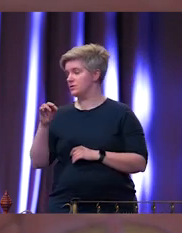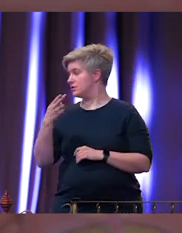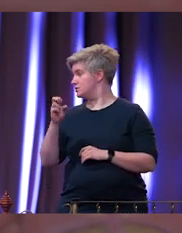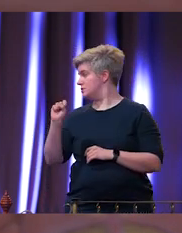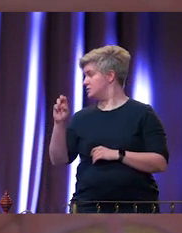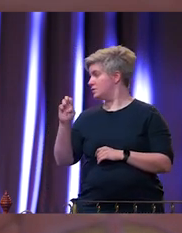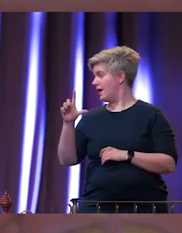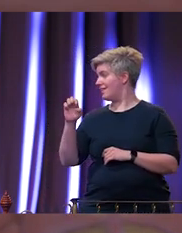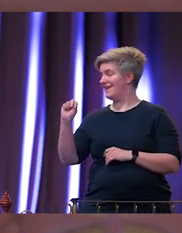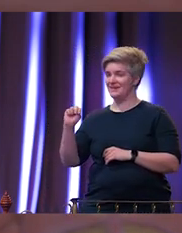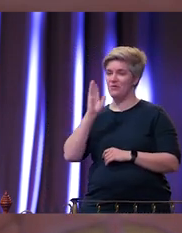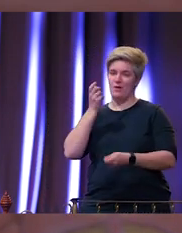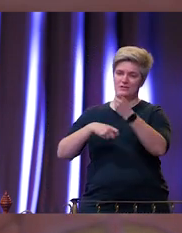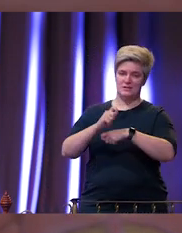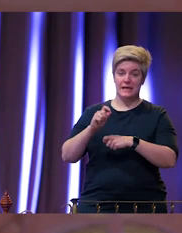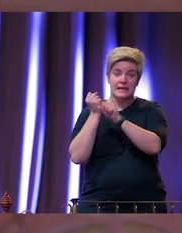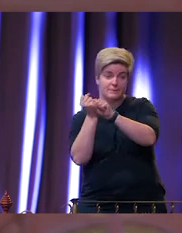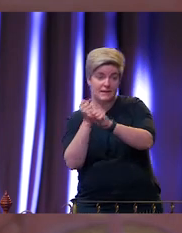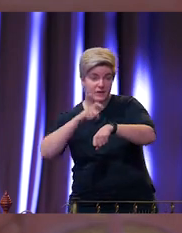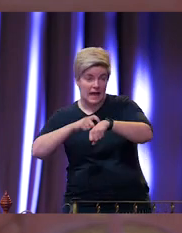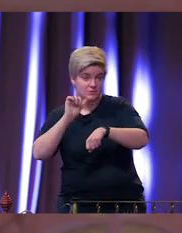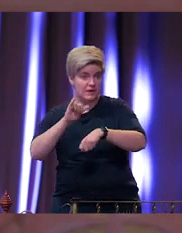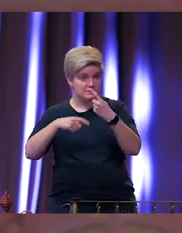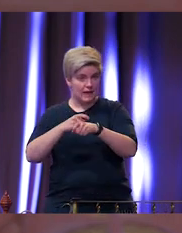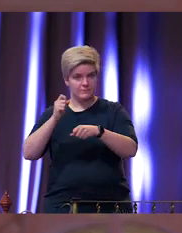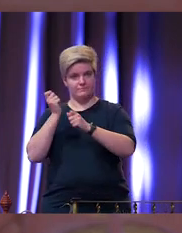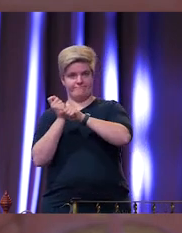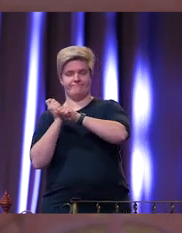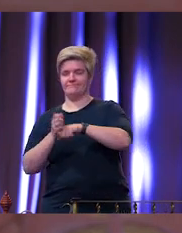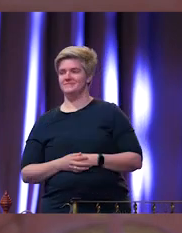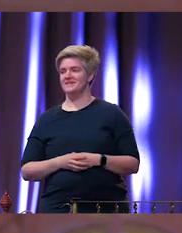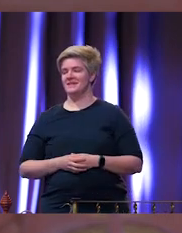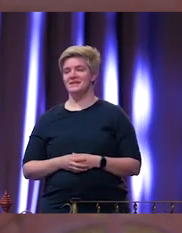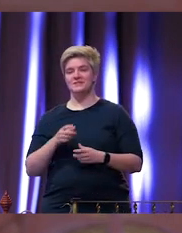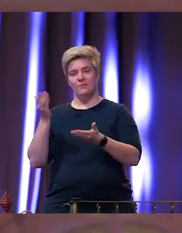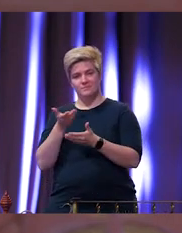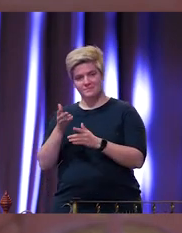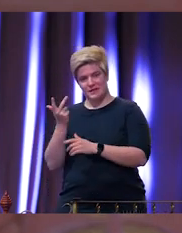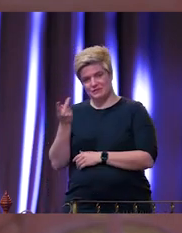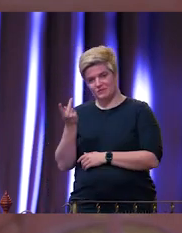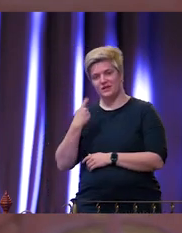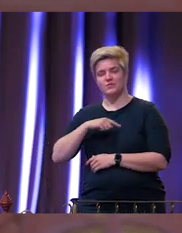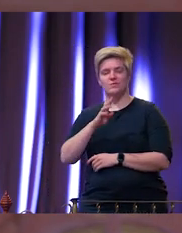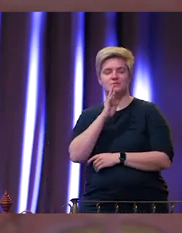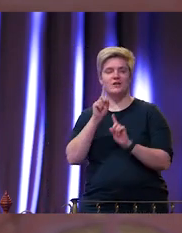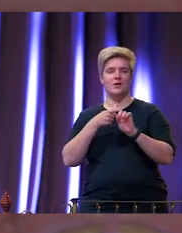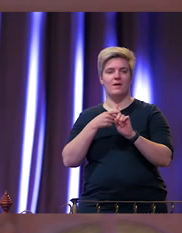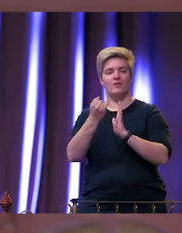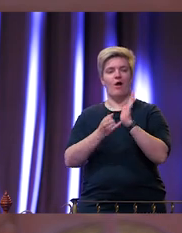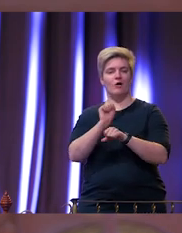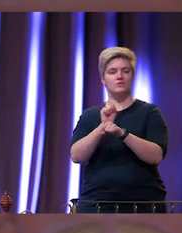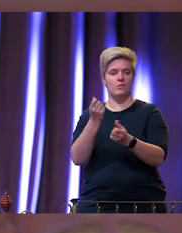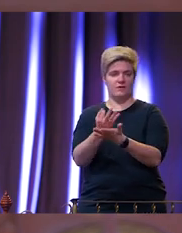baseball season. That's the way it's supposed to be. So between the two of us, Suellen and I will talk about Arts Work Fund. But just wanted